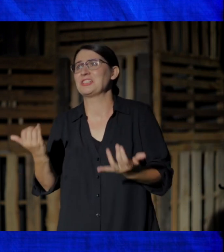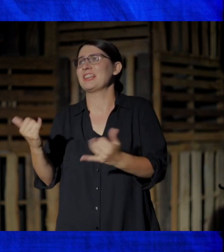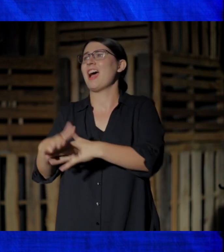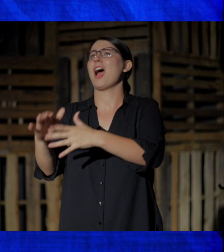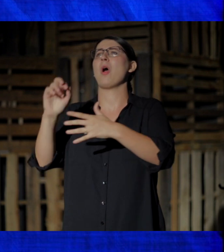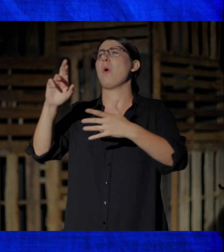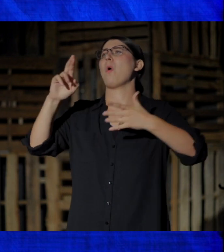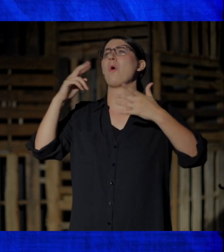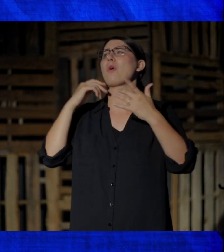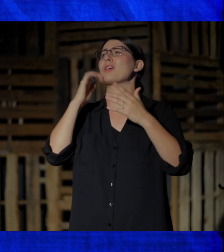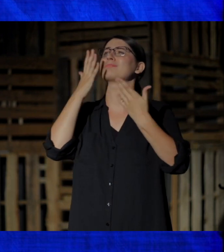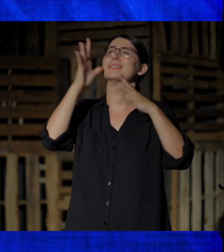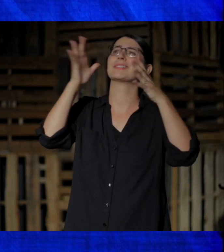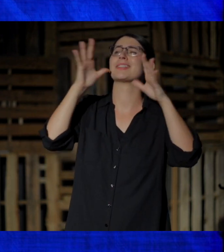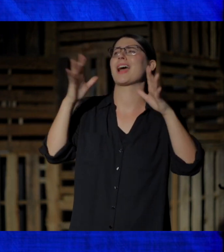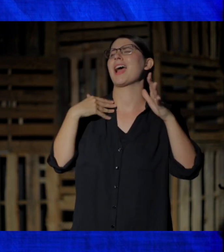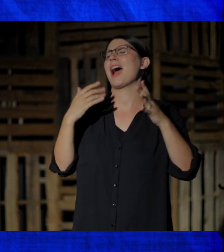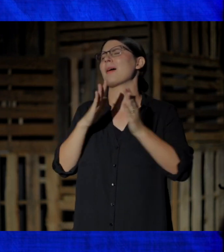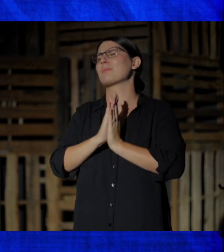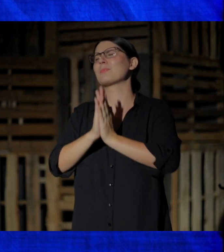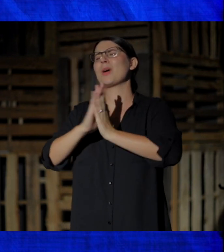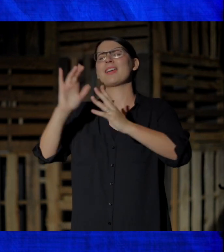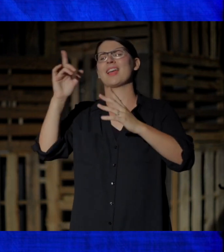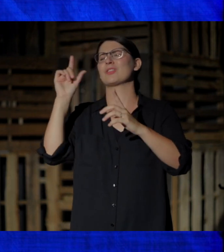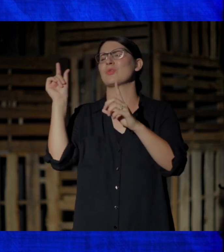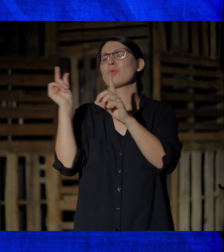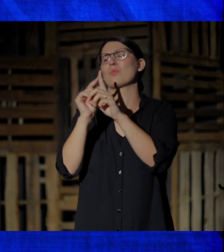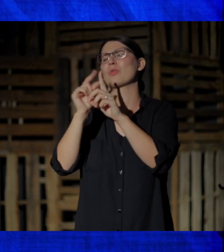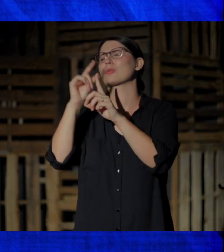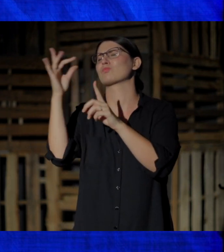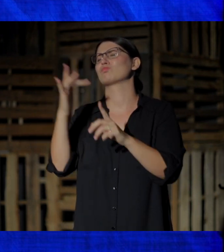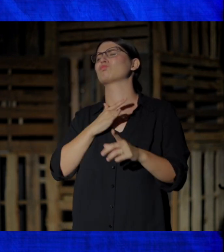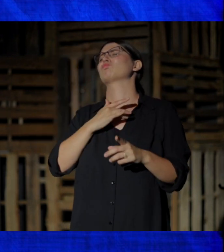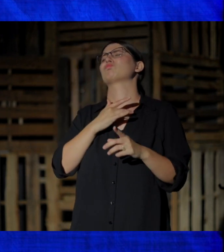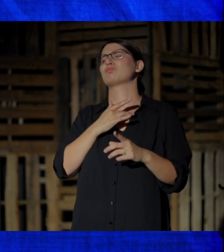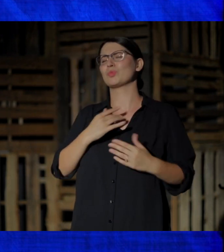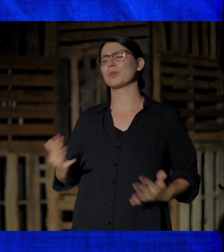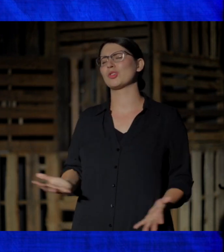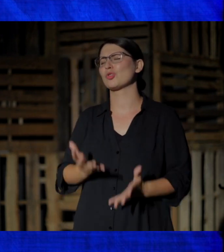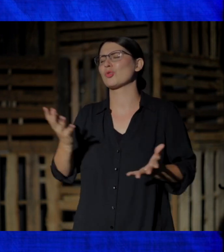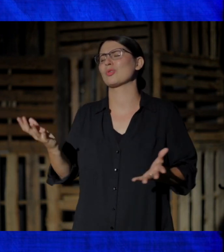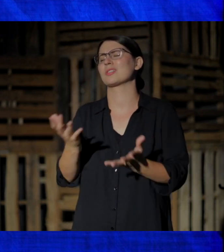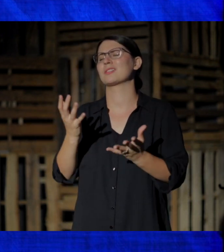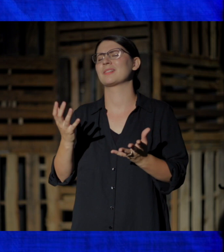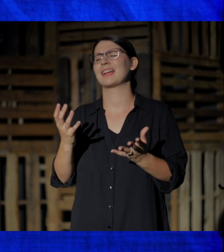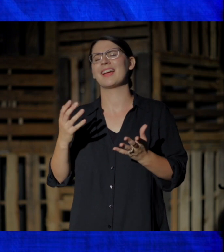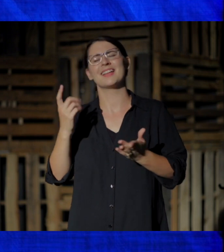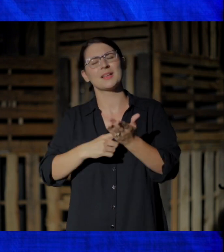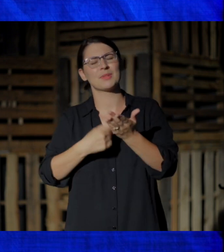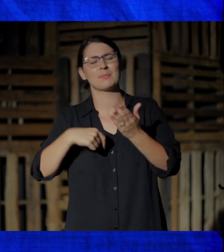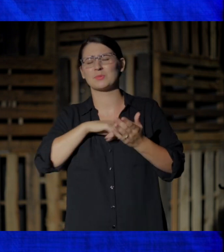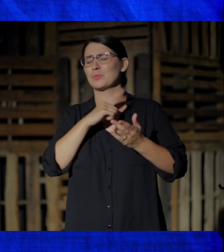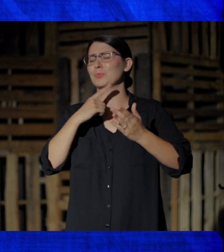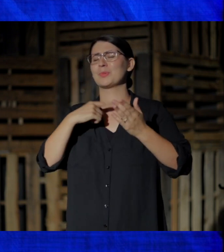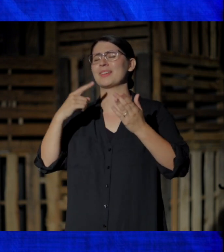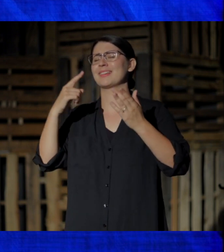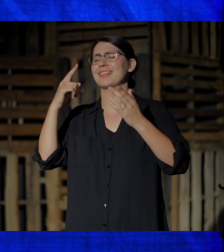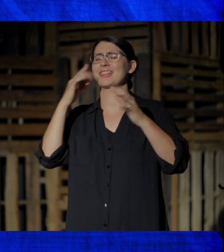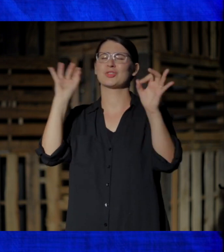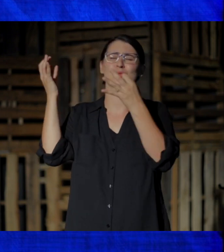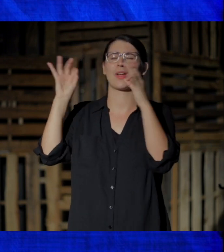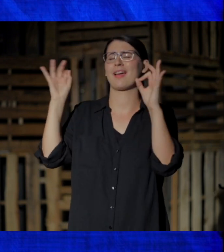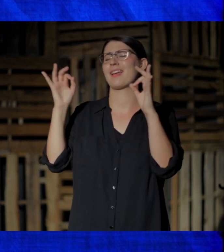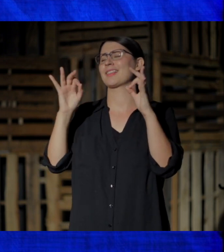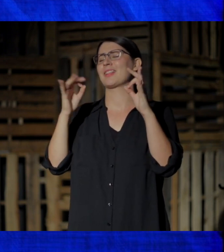encourage us. The very words we just sang about your goodness. God, they get clouded out and we lose faith and we lose sight